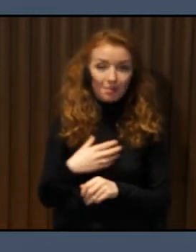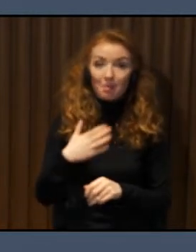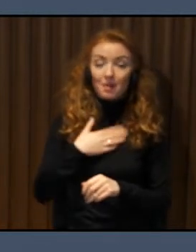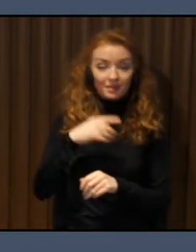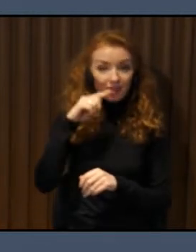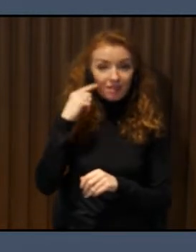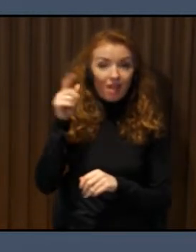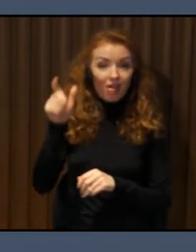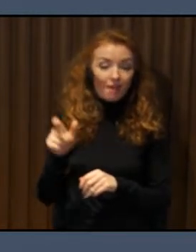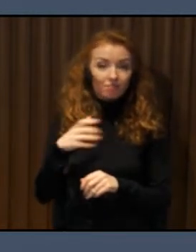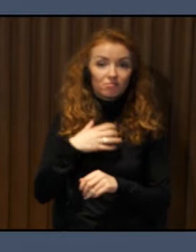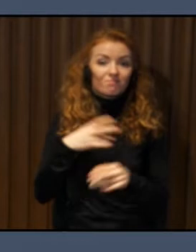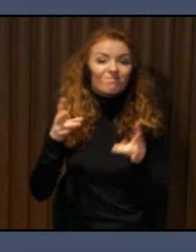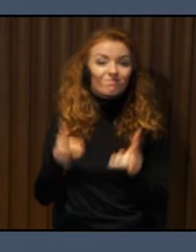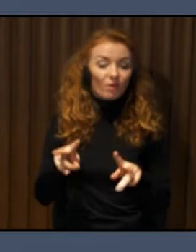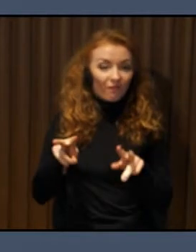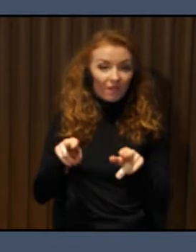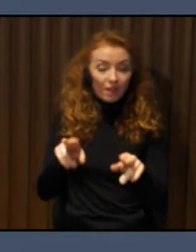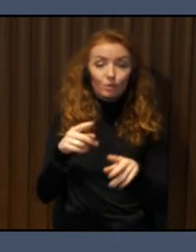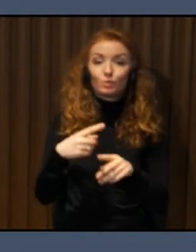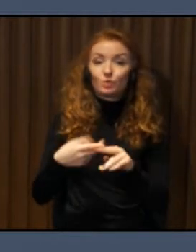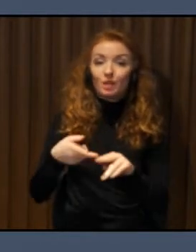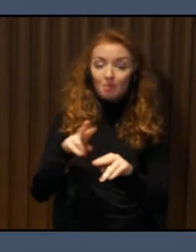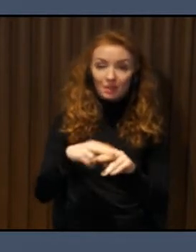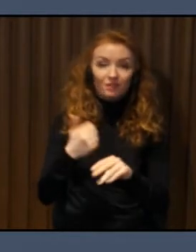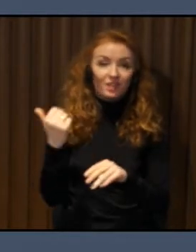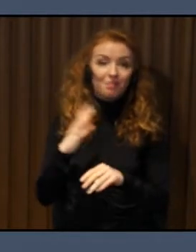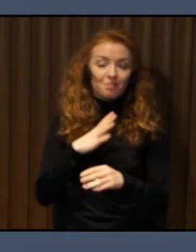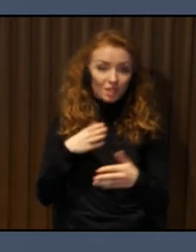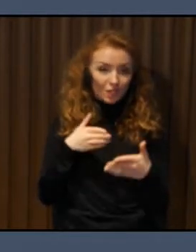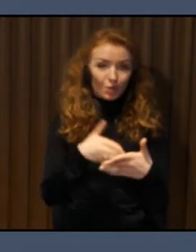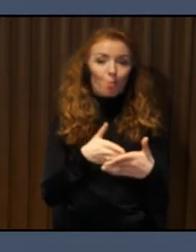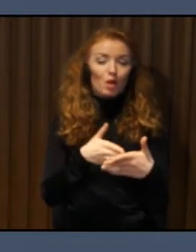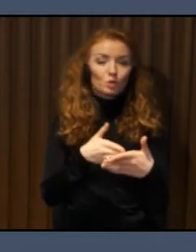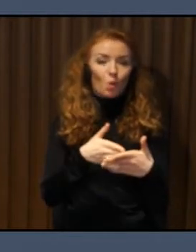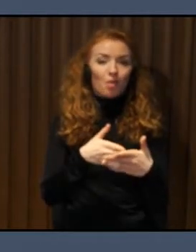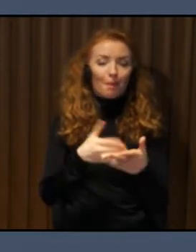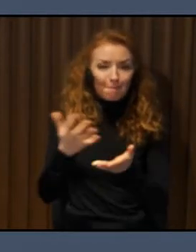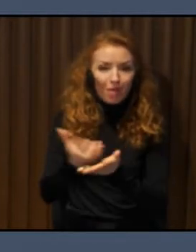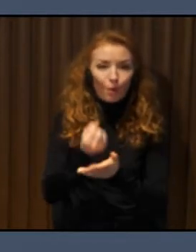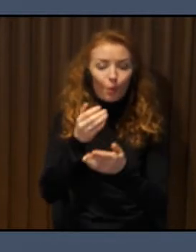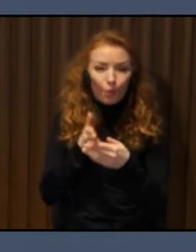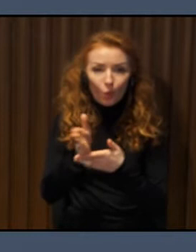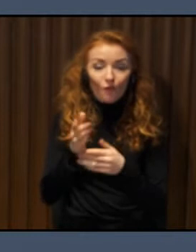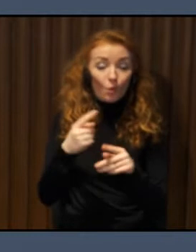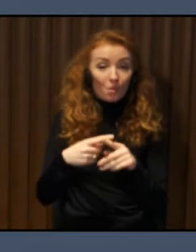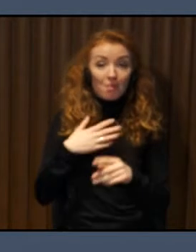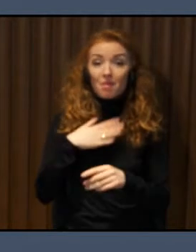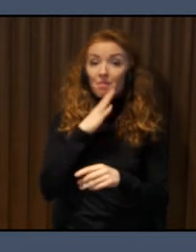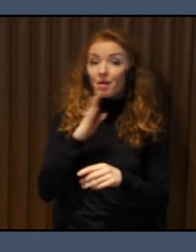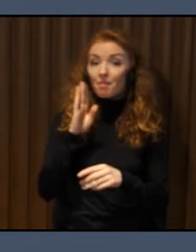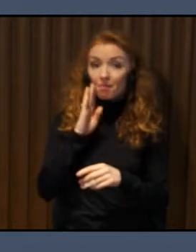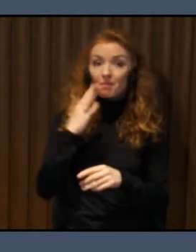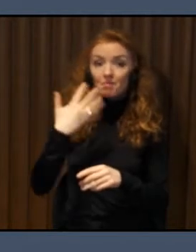and passed away, and we needed accessibility. My mother is handling over 15 years of a chronic illness. My wife